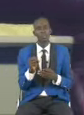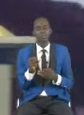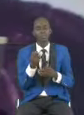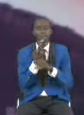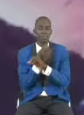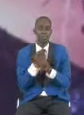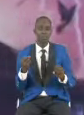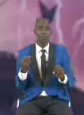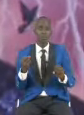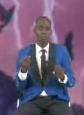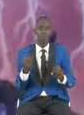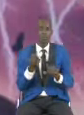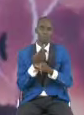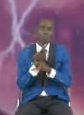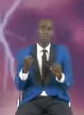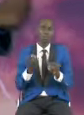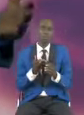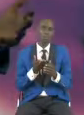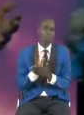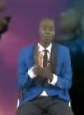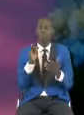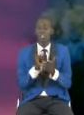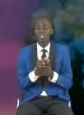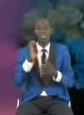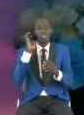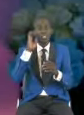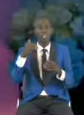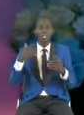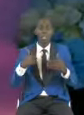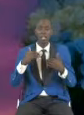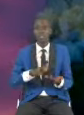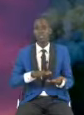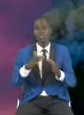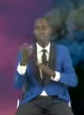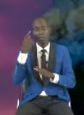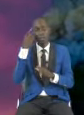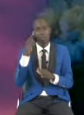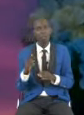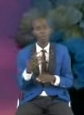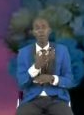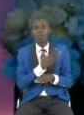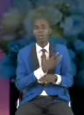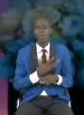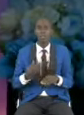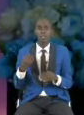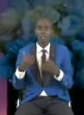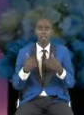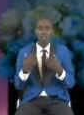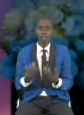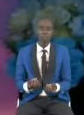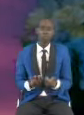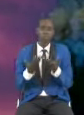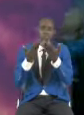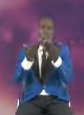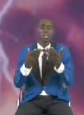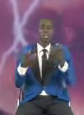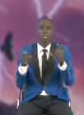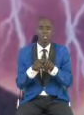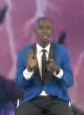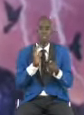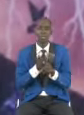people that he has died for and is our sacrifice, our substitute, is